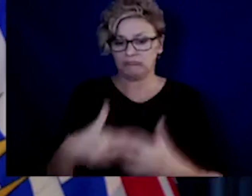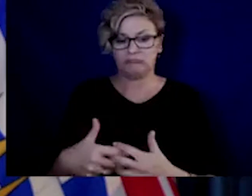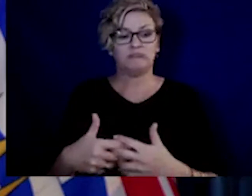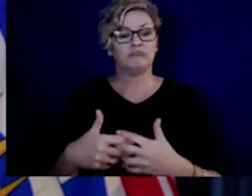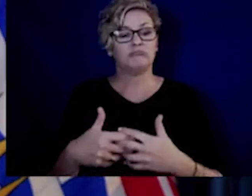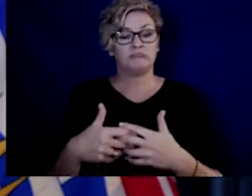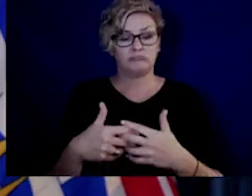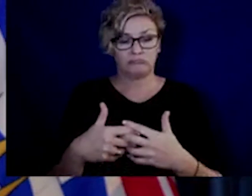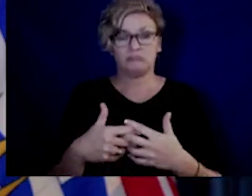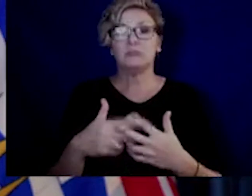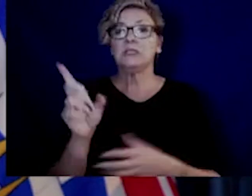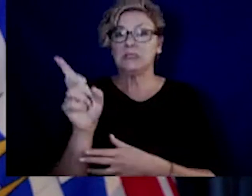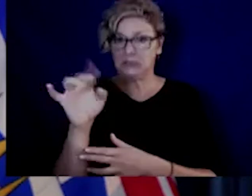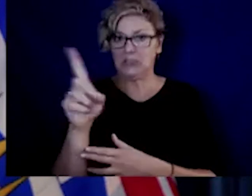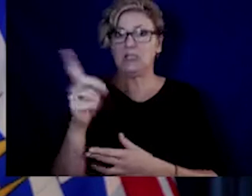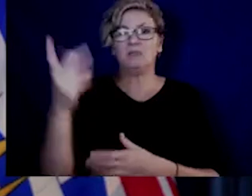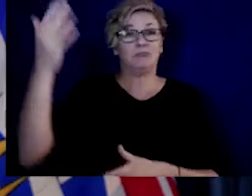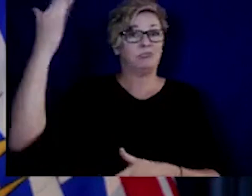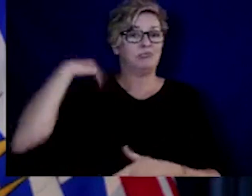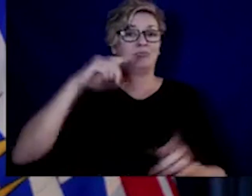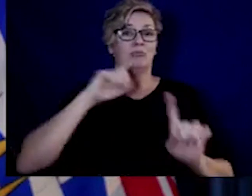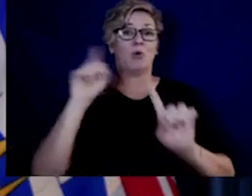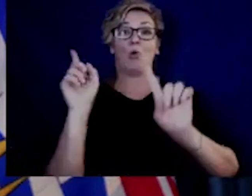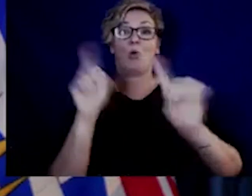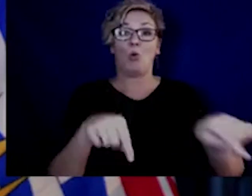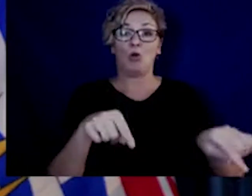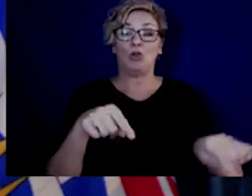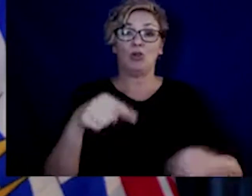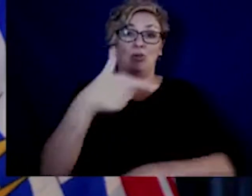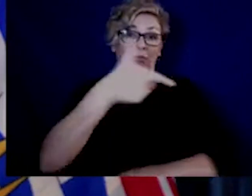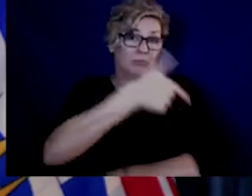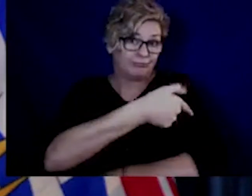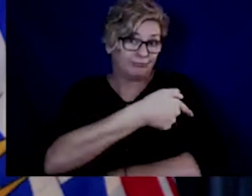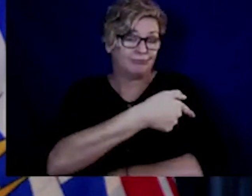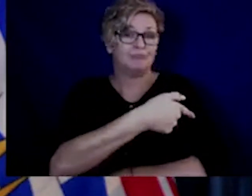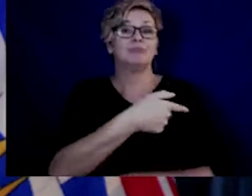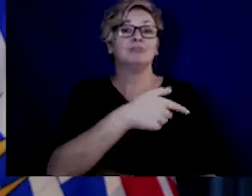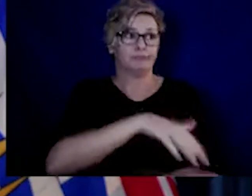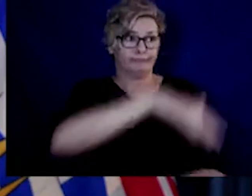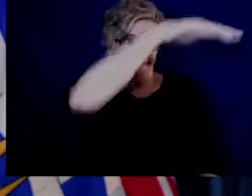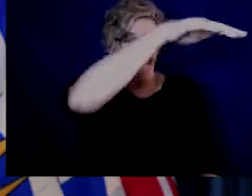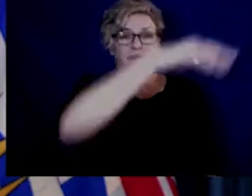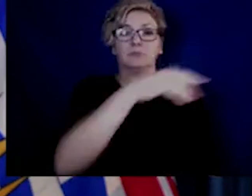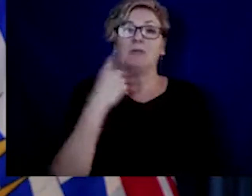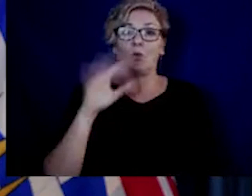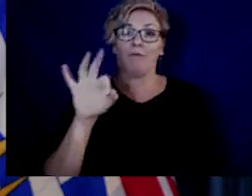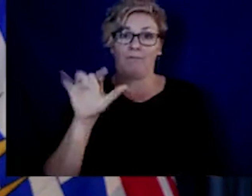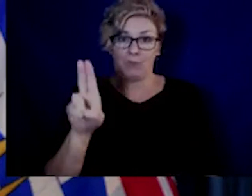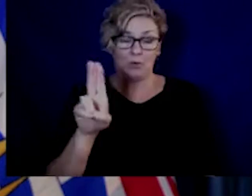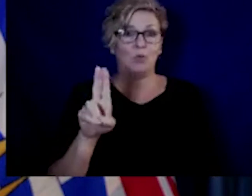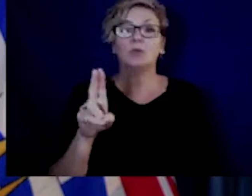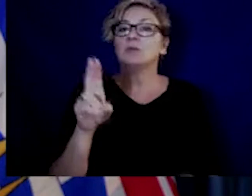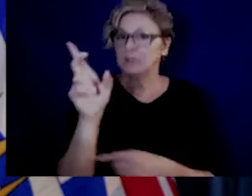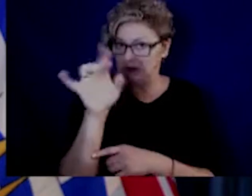province. So yes, there'll be more coming this week and more next week. So it does take some time early on, and the demand has been